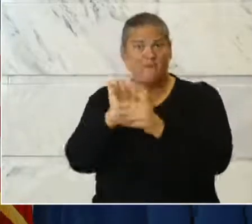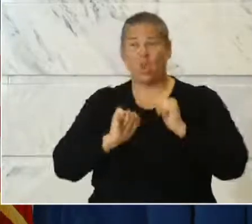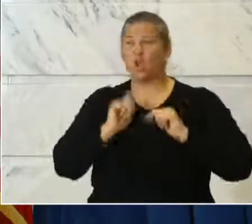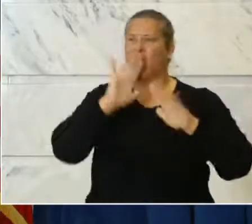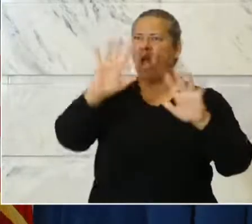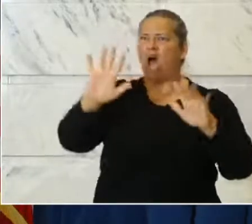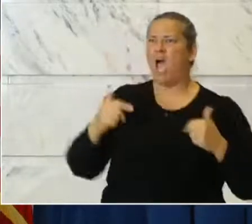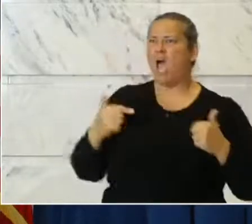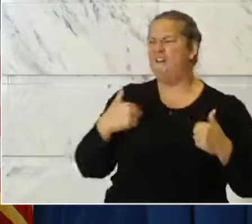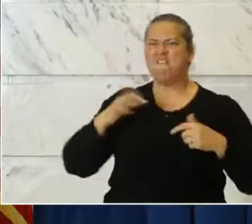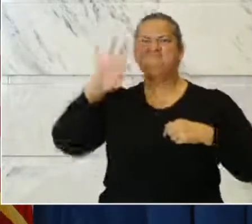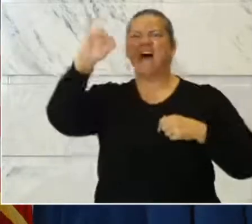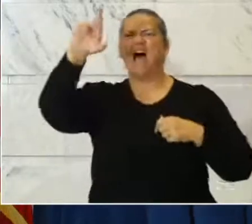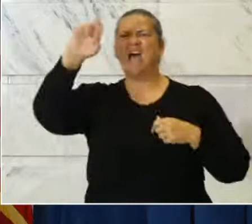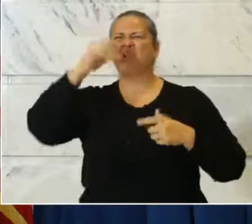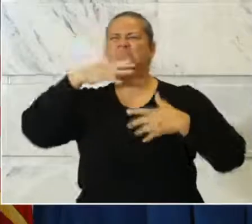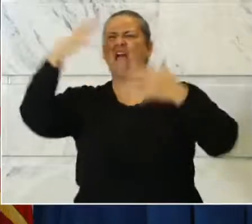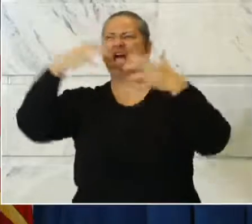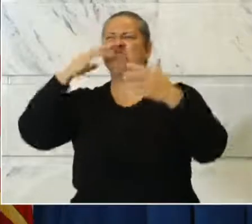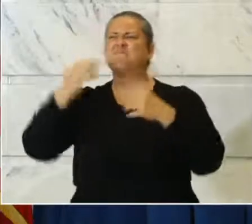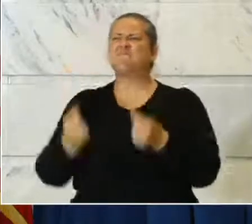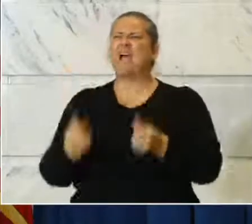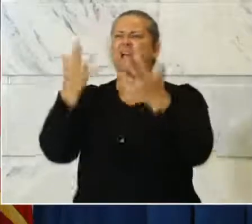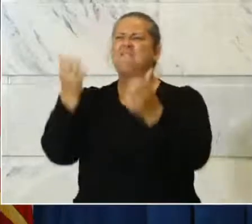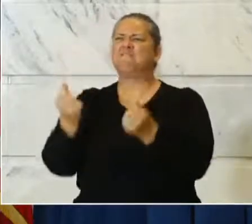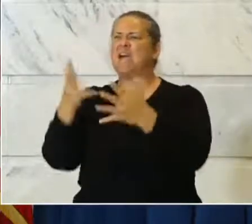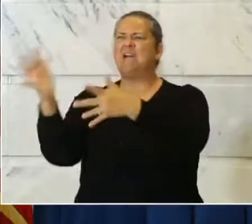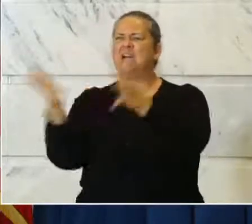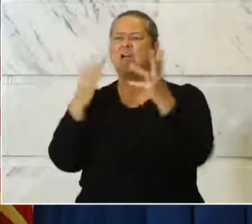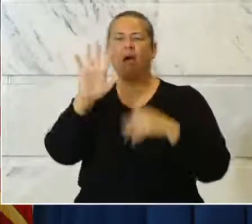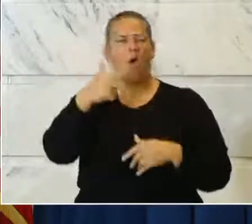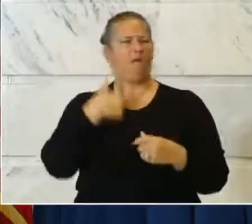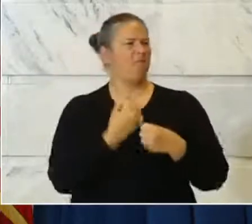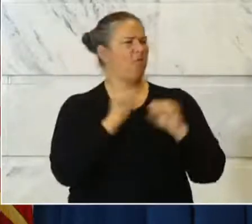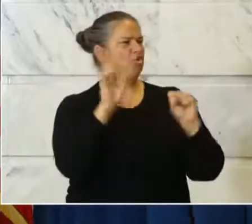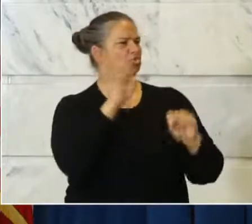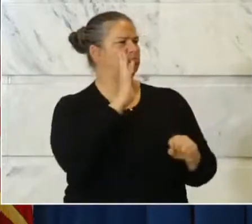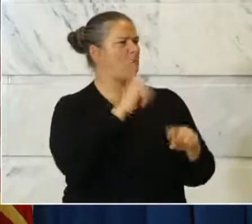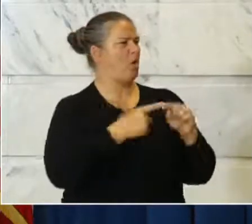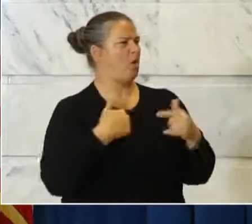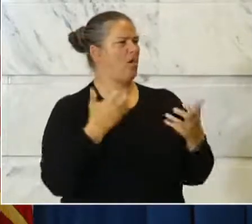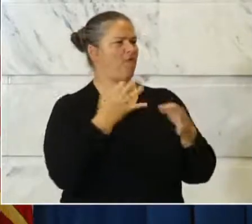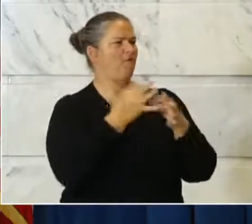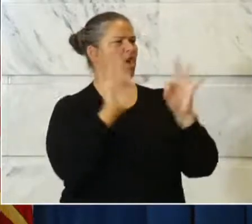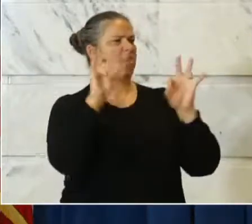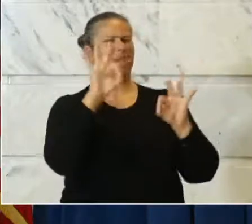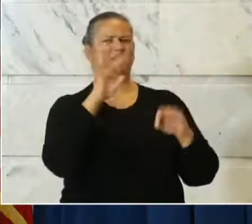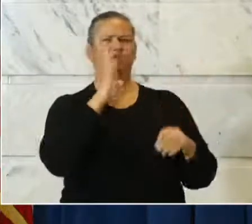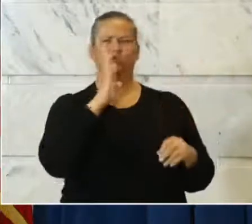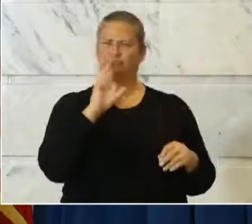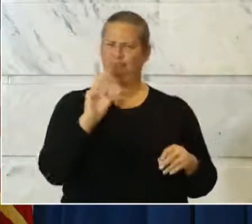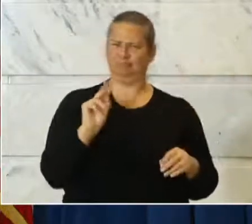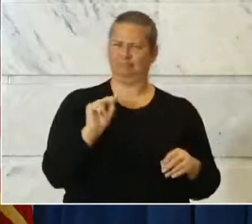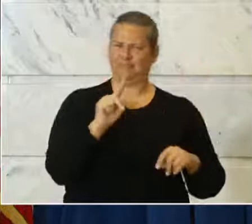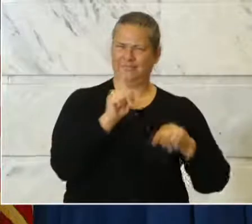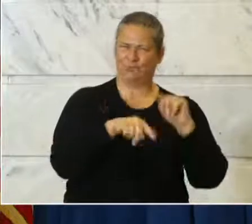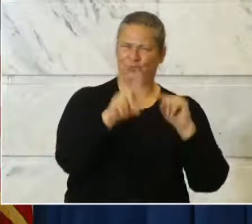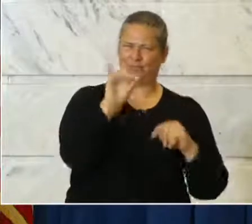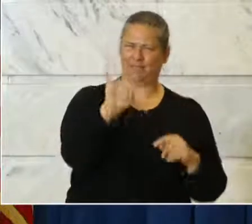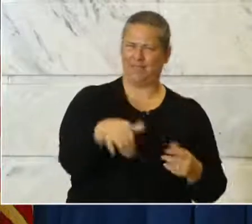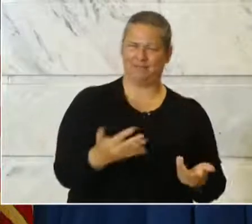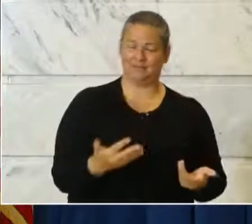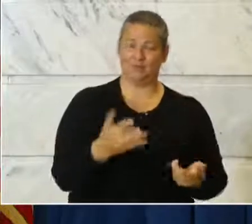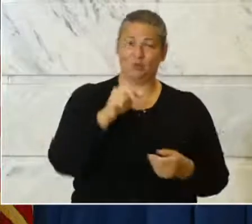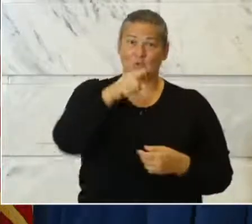of speech. You know, when your, I missed you. When your claims of your